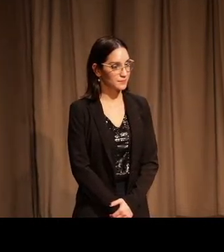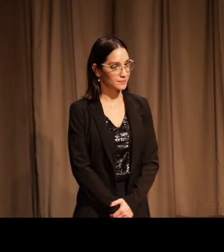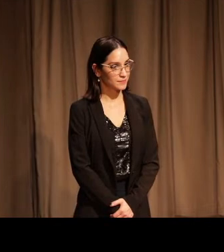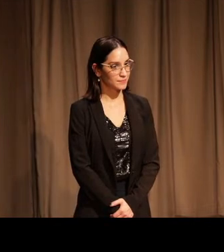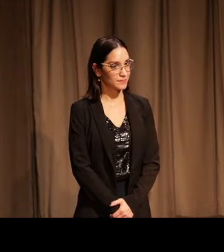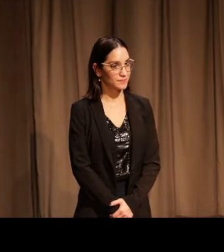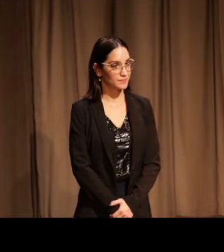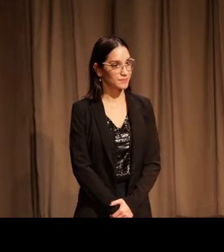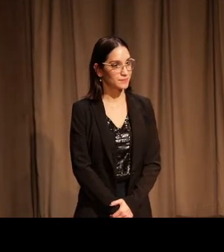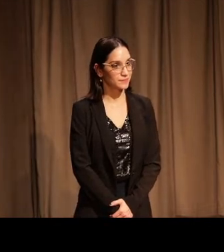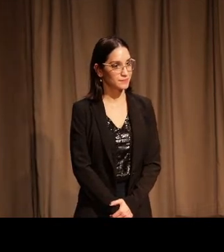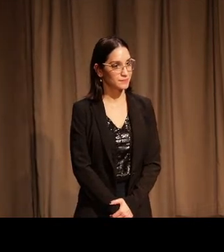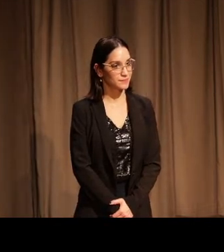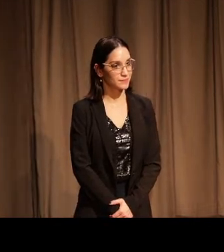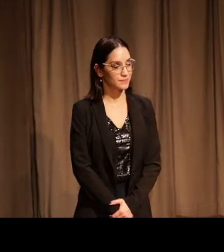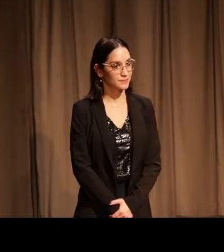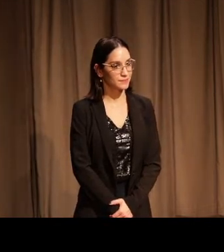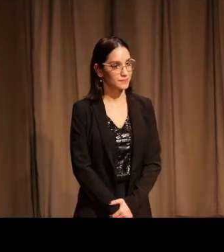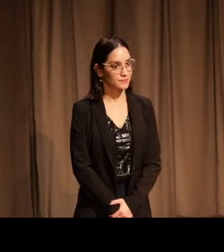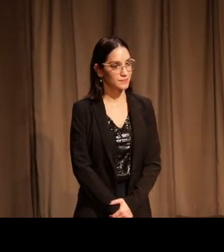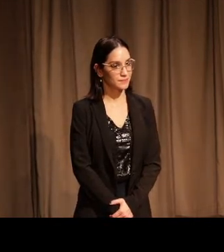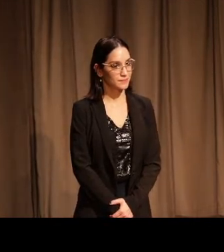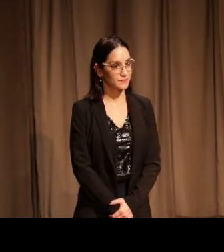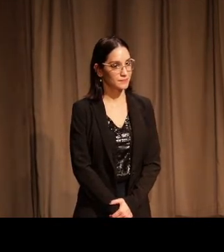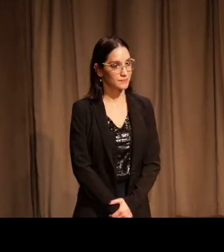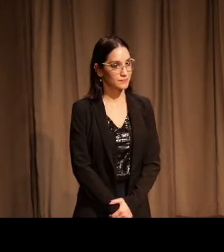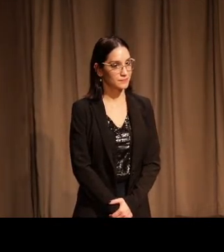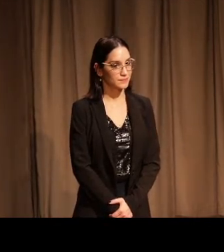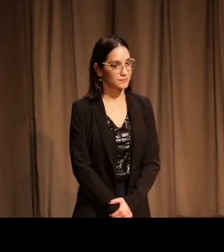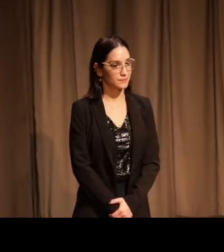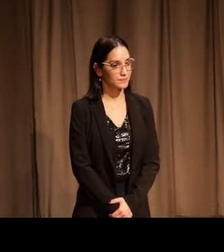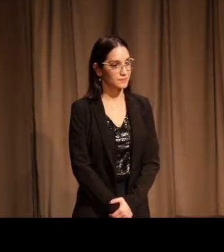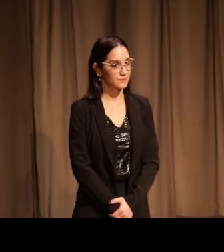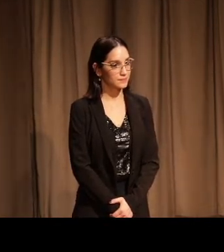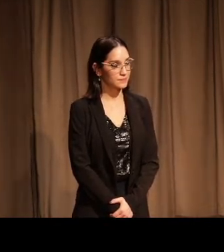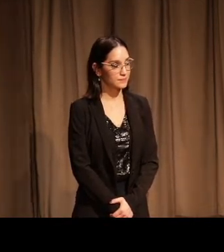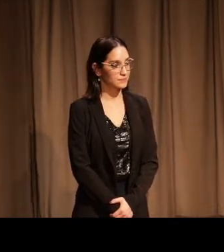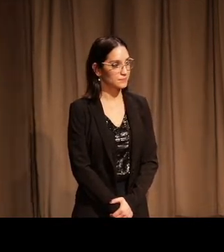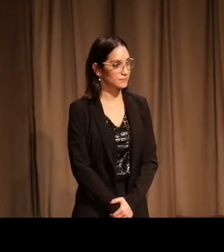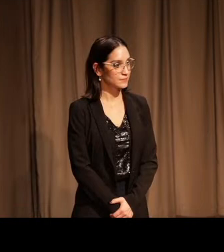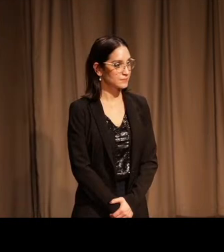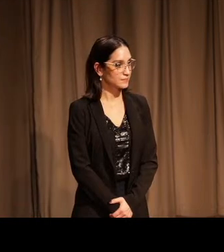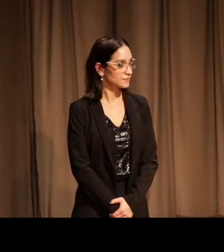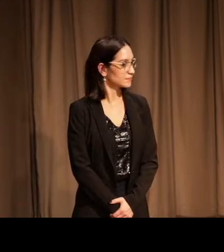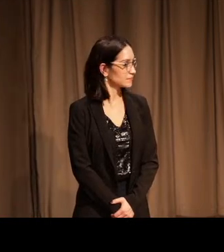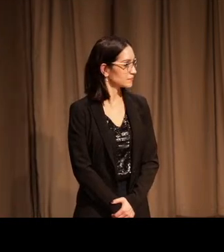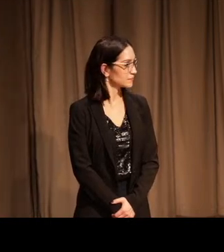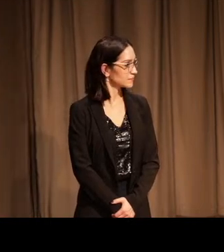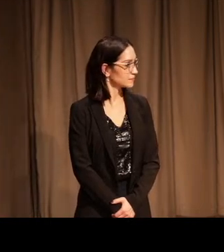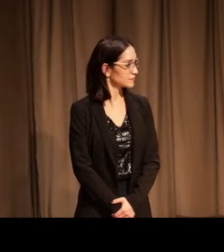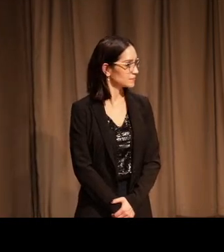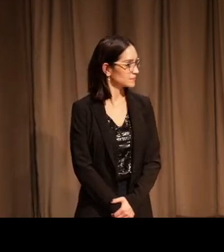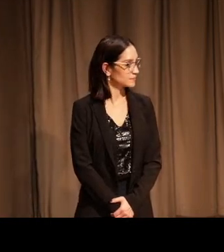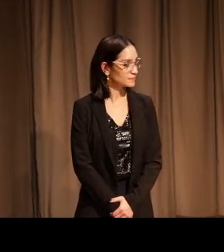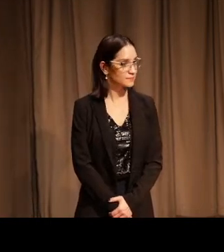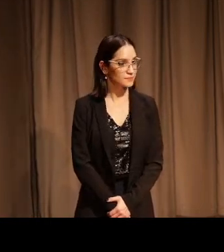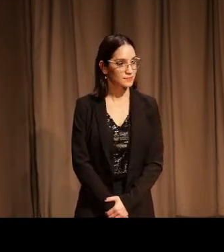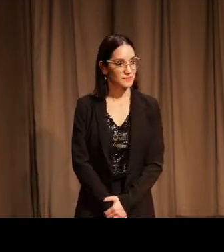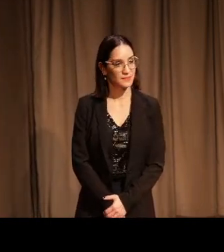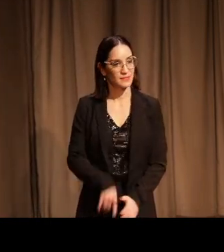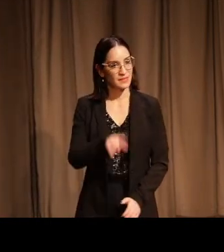que você está tentando fazer. E assim, Jennifer, was because you're so profound, no,